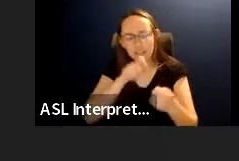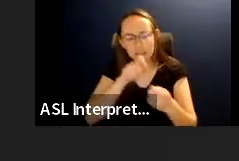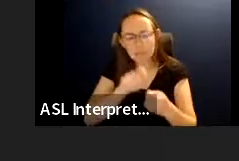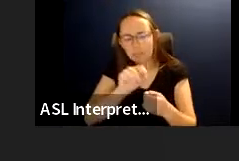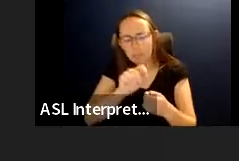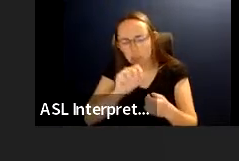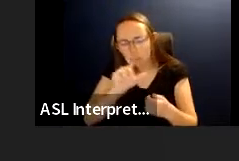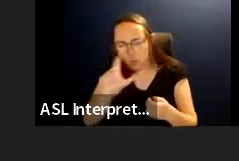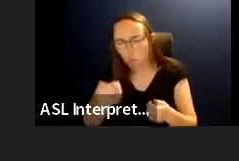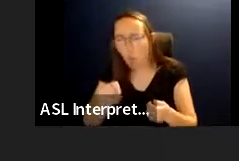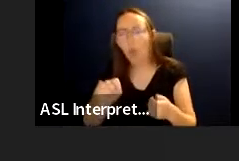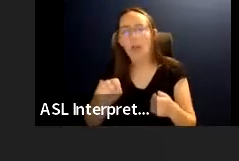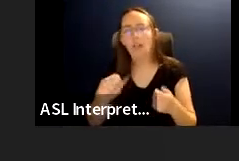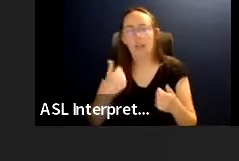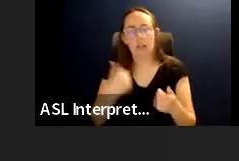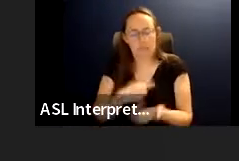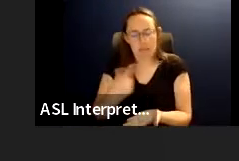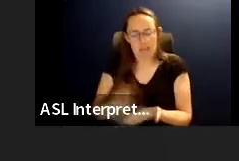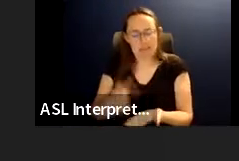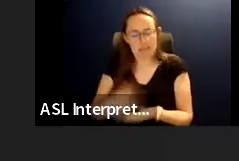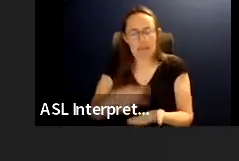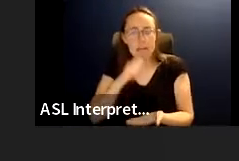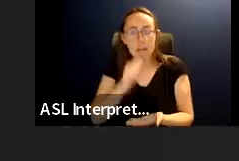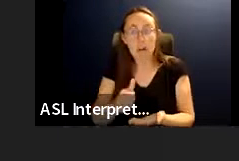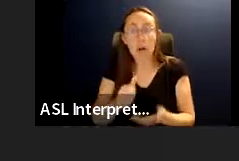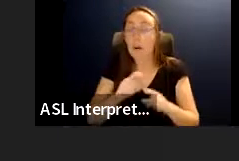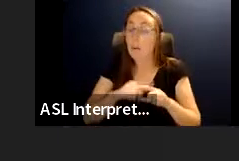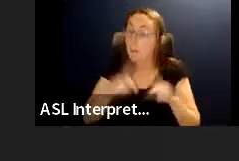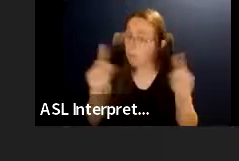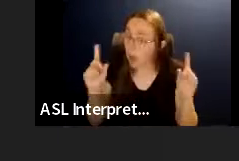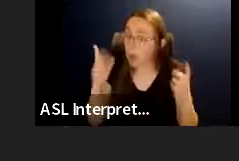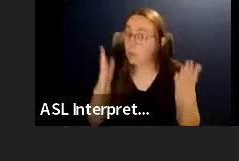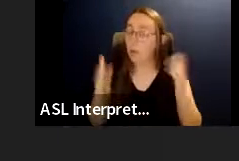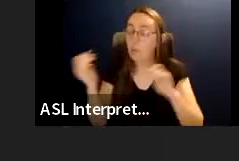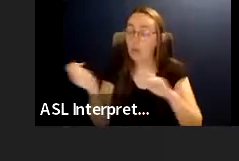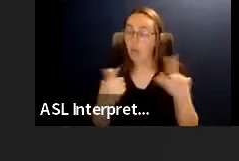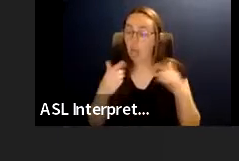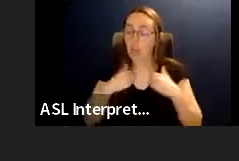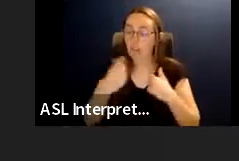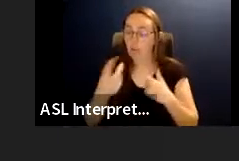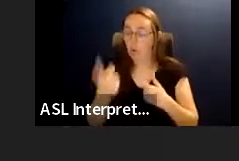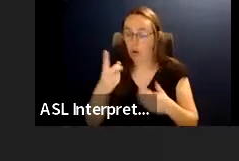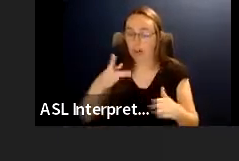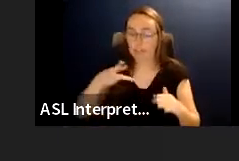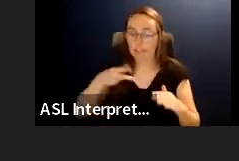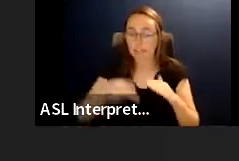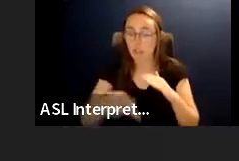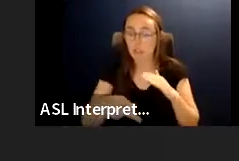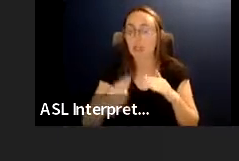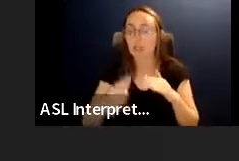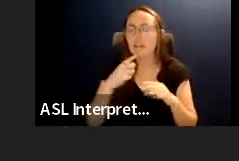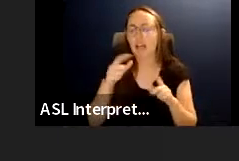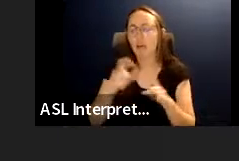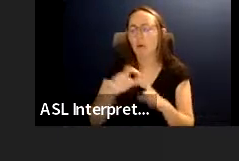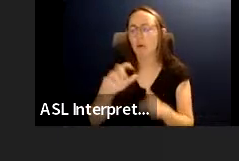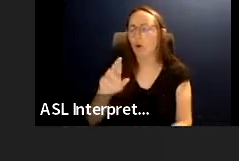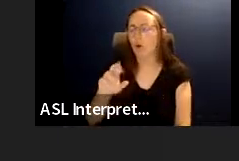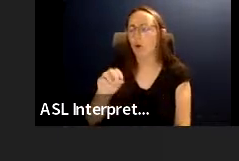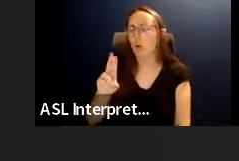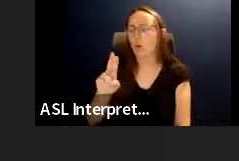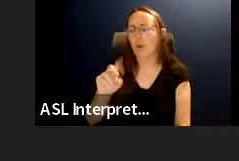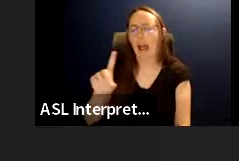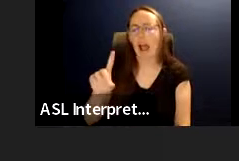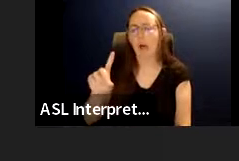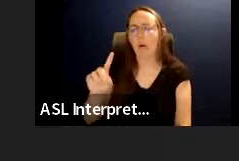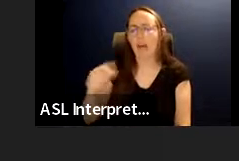workshop. But you all should have a pair of scissors. So when I say, oh, round this off, you don't have to do that